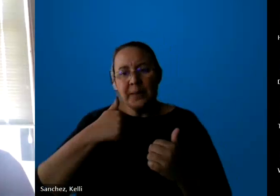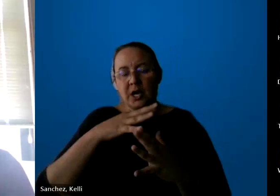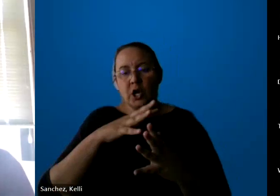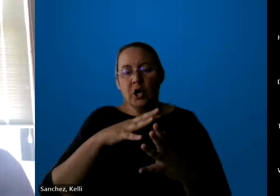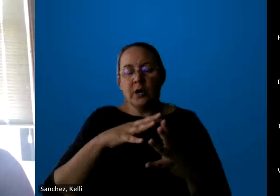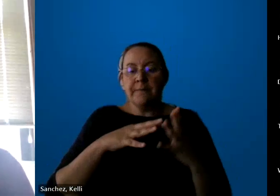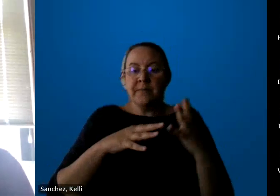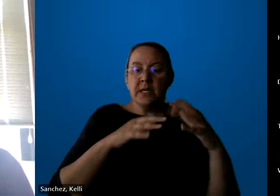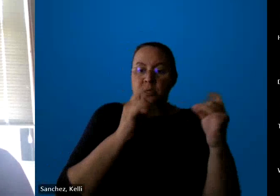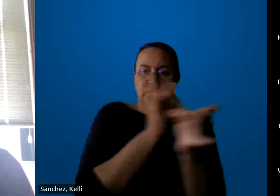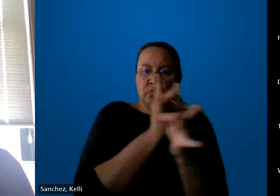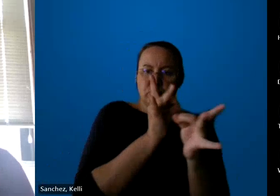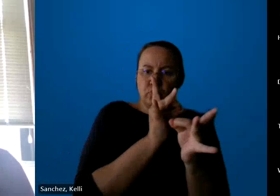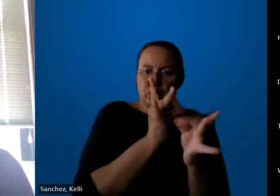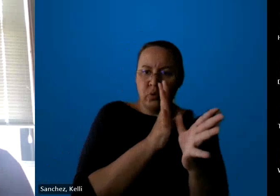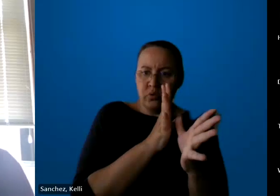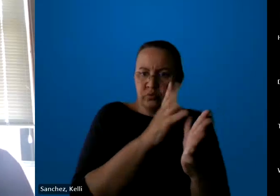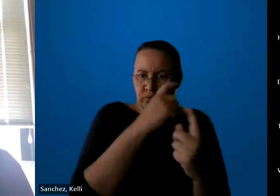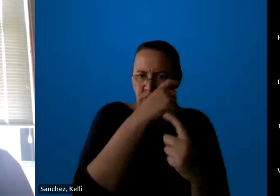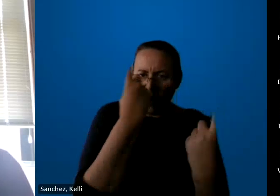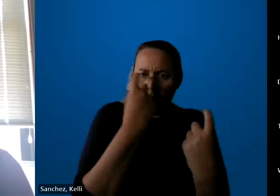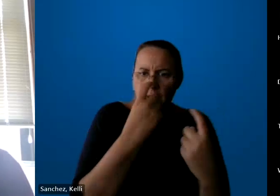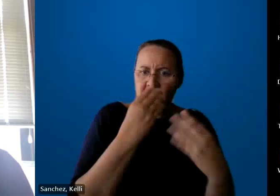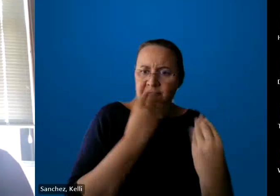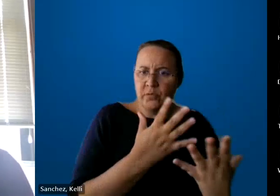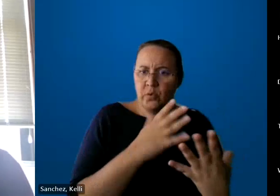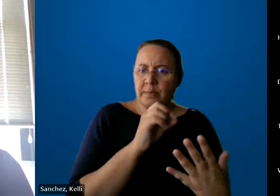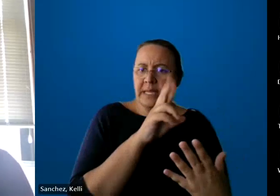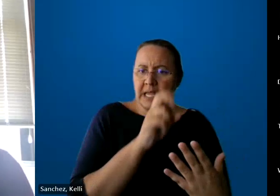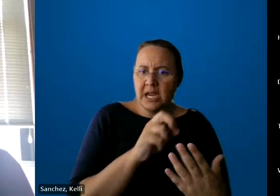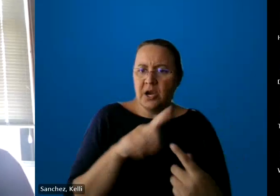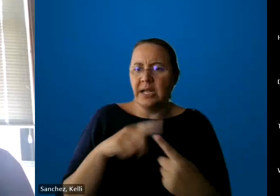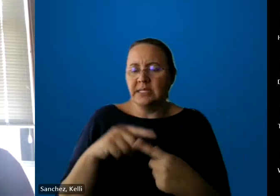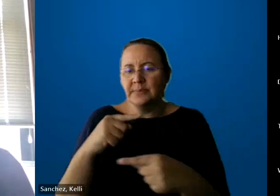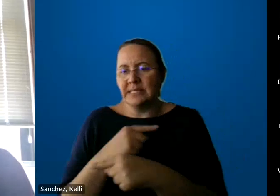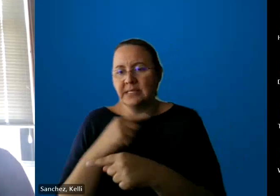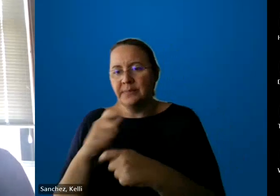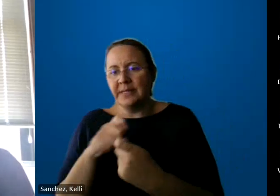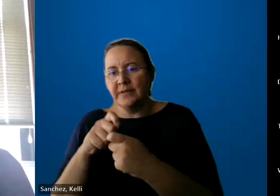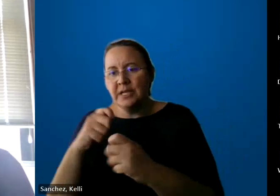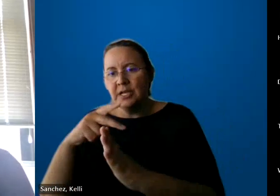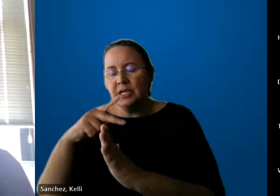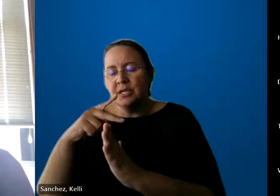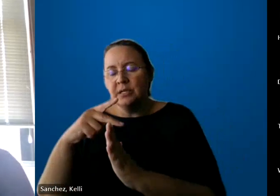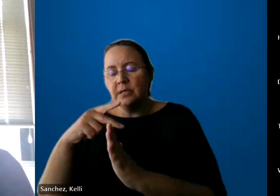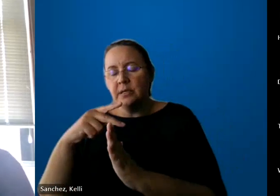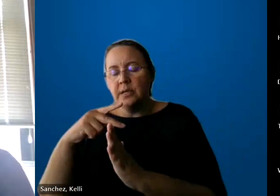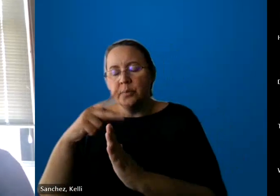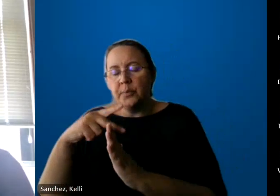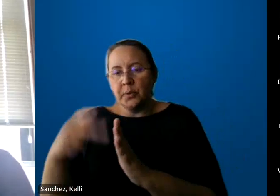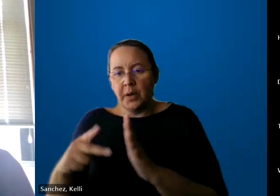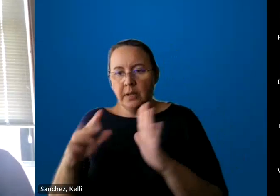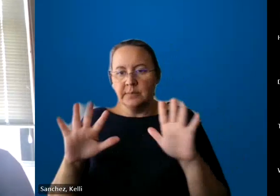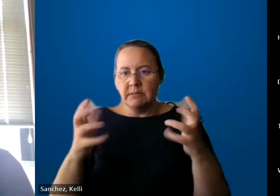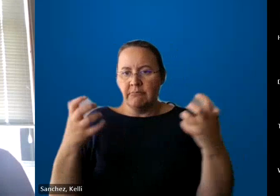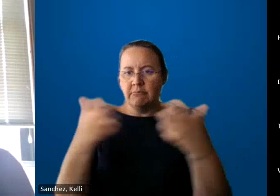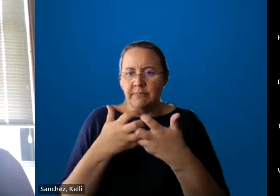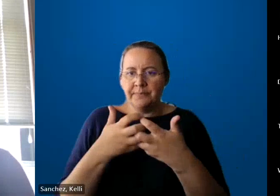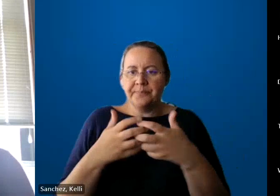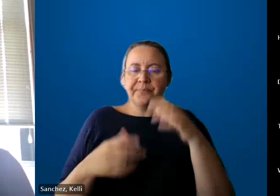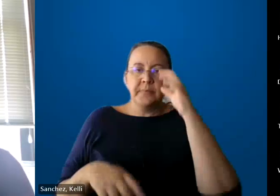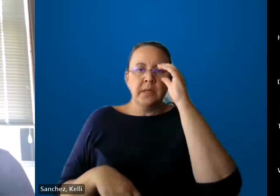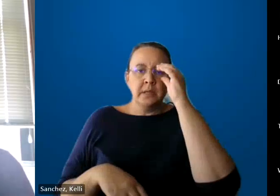informed care into substance use services, particularly for BIPOC and LGBTQIA plus individual who often